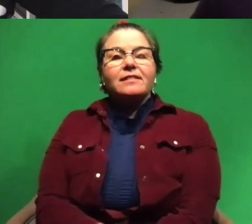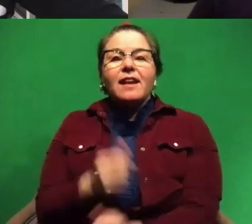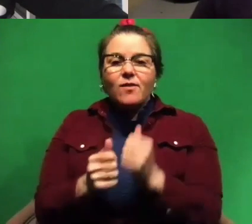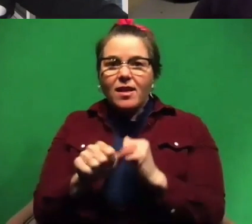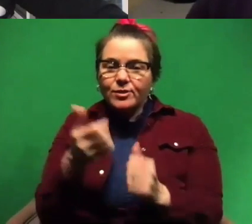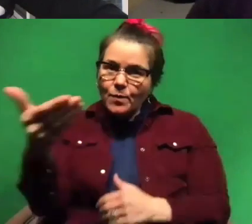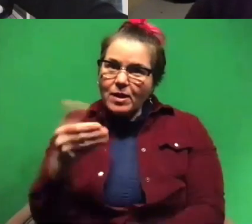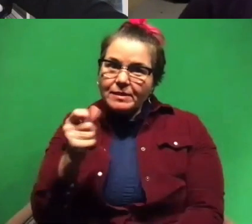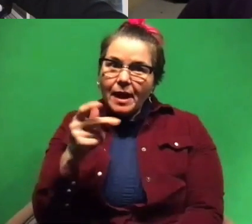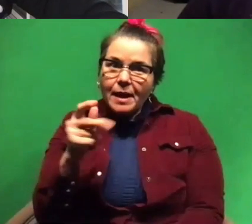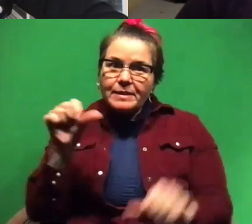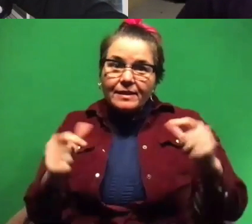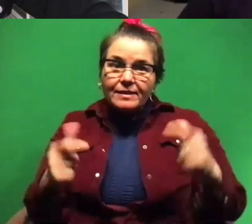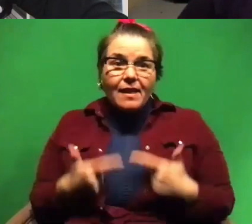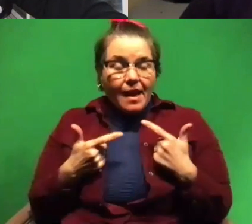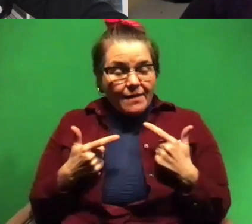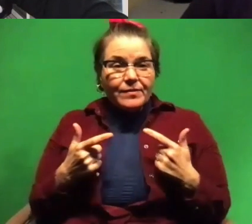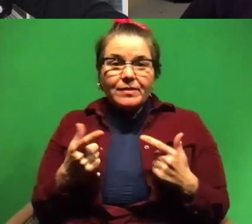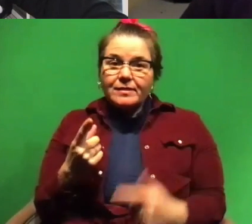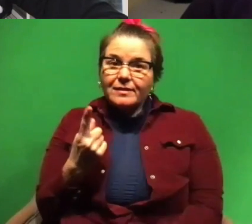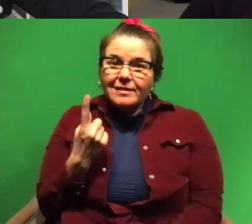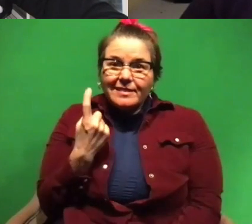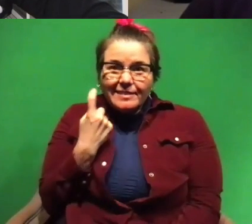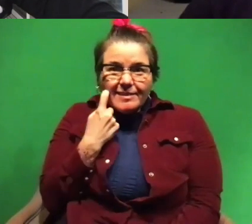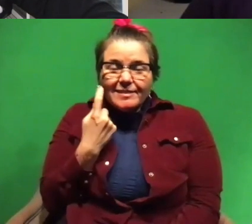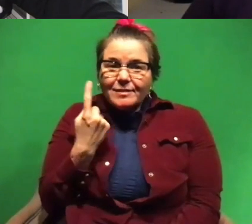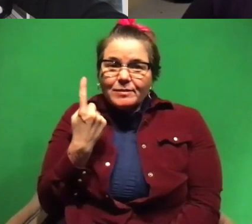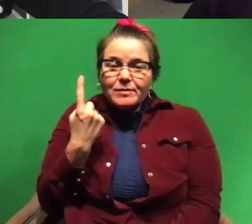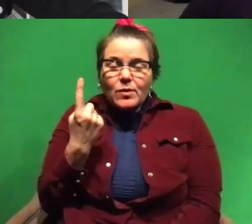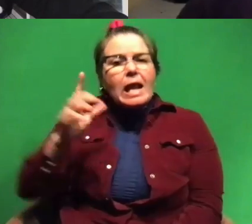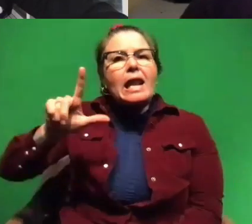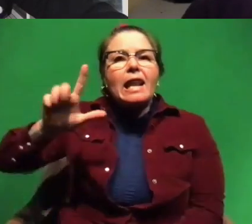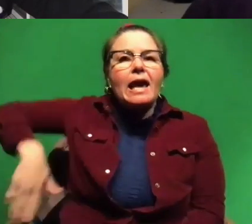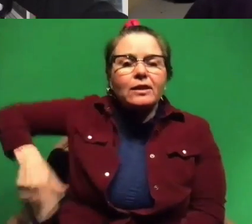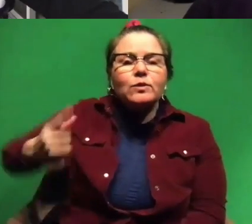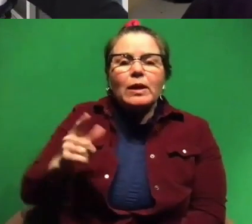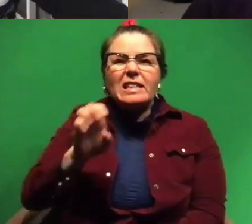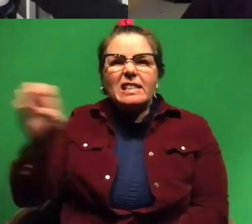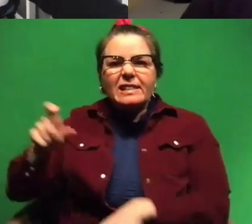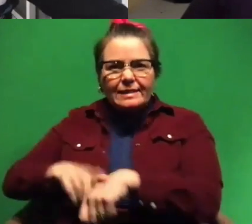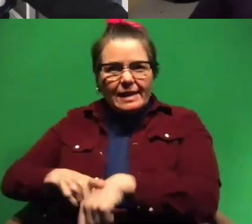Welcome to Skype a Scientist Live. This is the latest one we've ever done in East Coast time anyway.